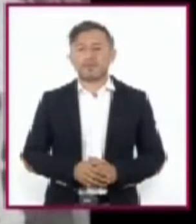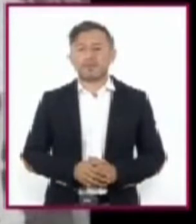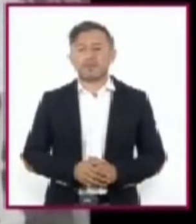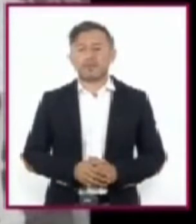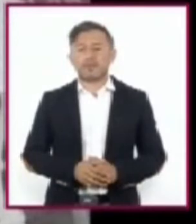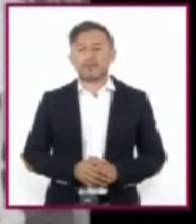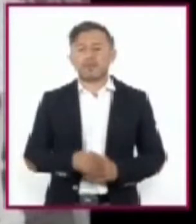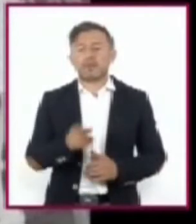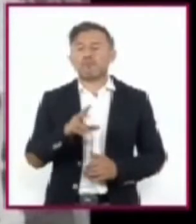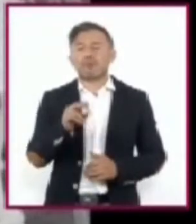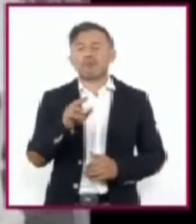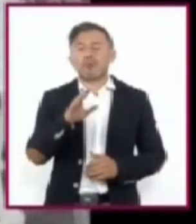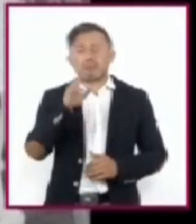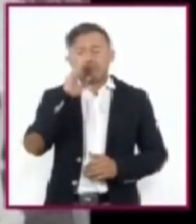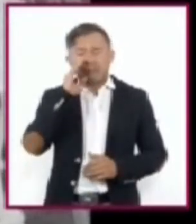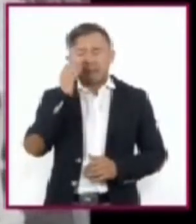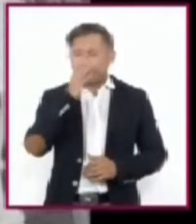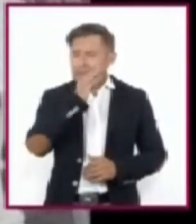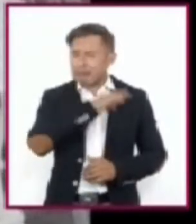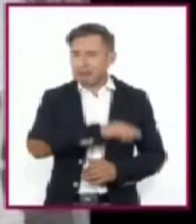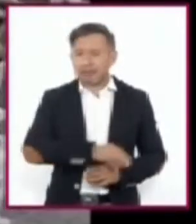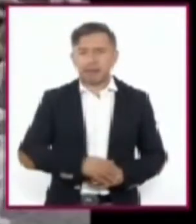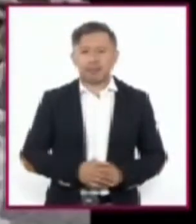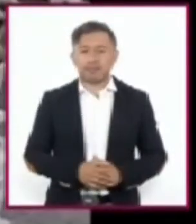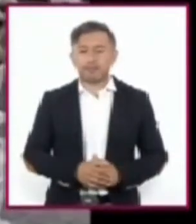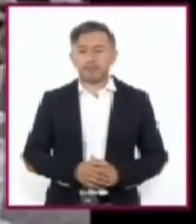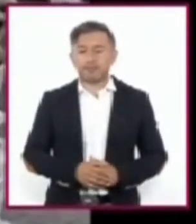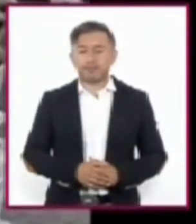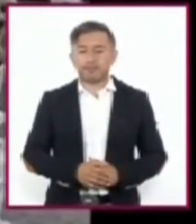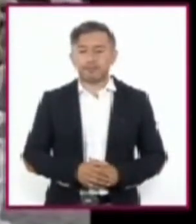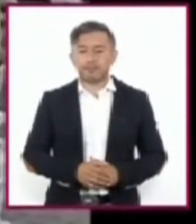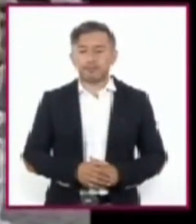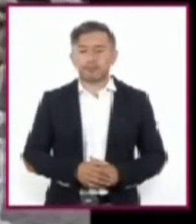Don't cry anymore. Yeah, we should do